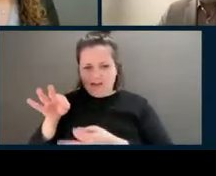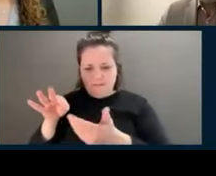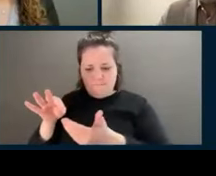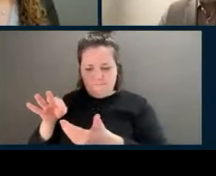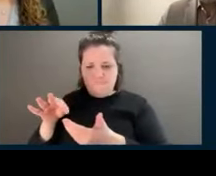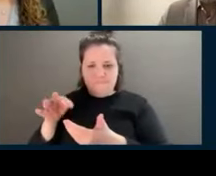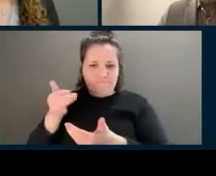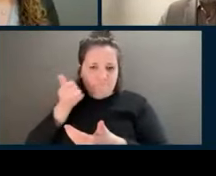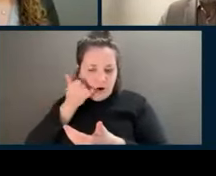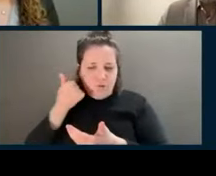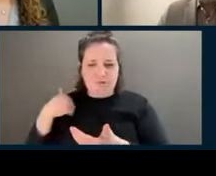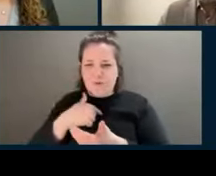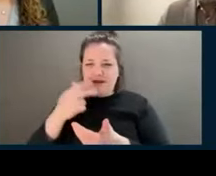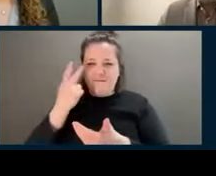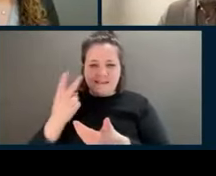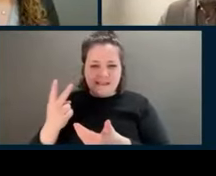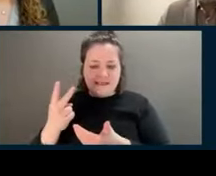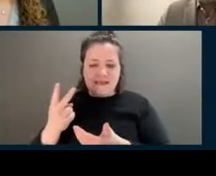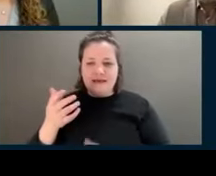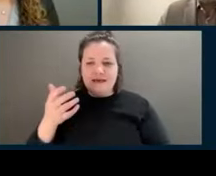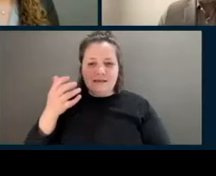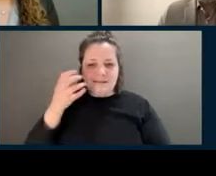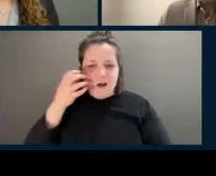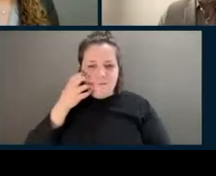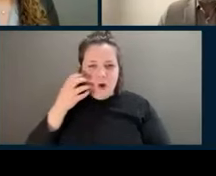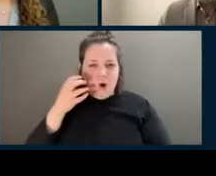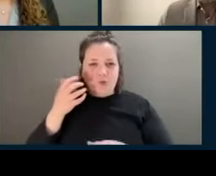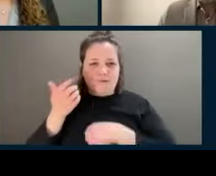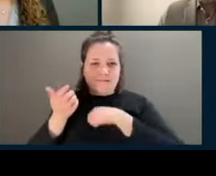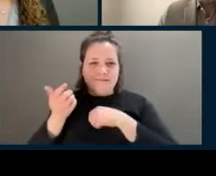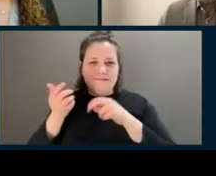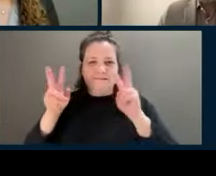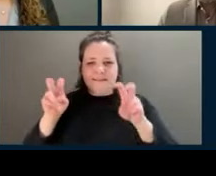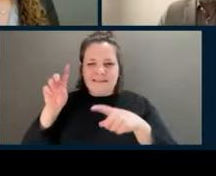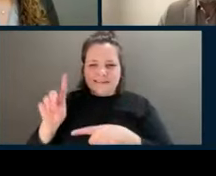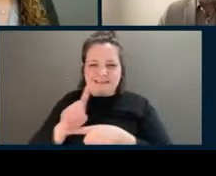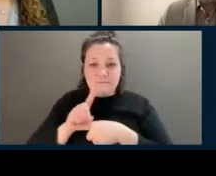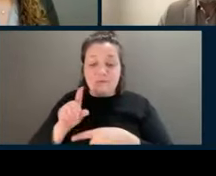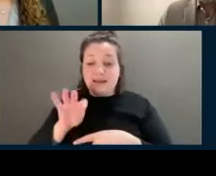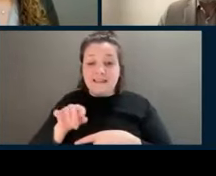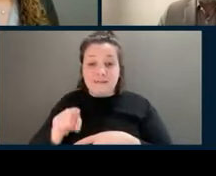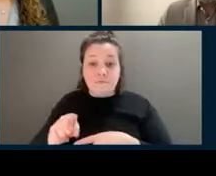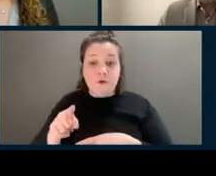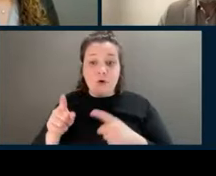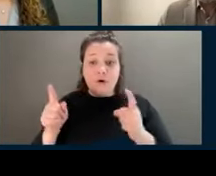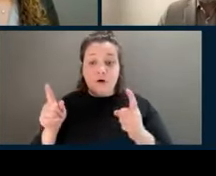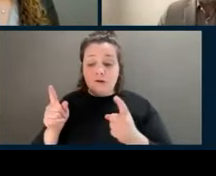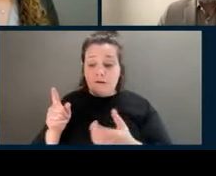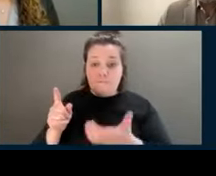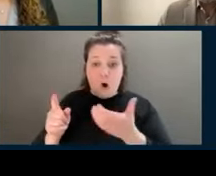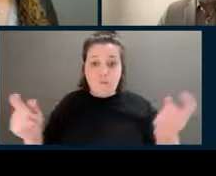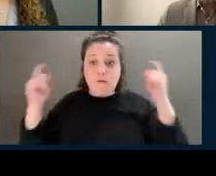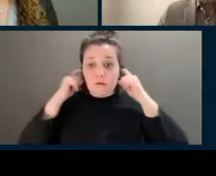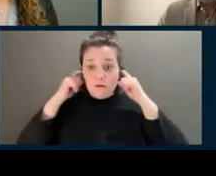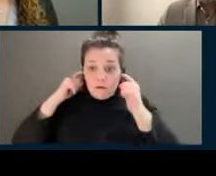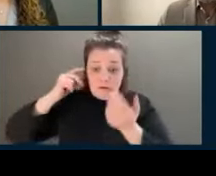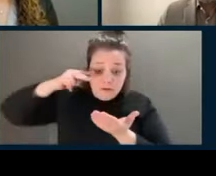call cell phone discipline. Okay, if your head is in your phone, you're going to miss the behavior indicators. Police aren't going to see these